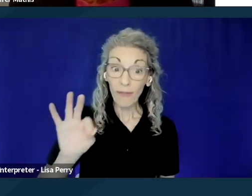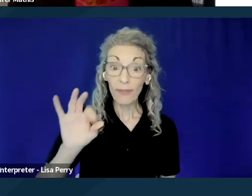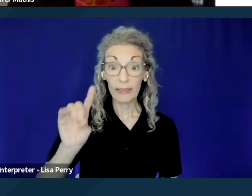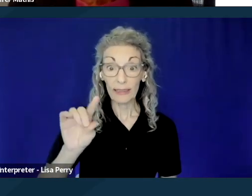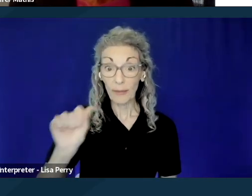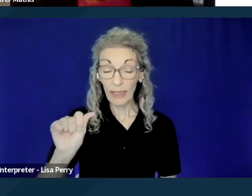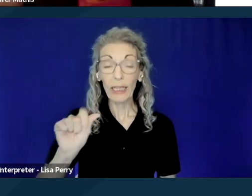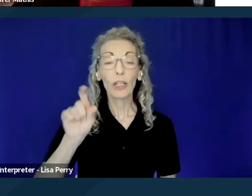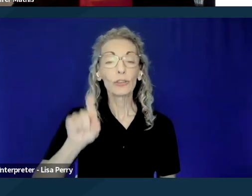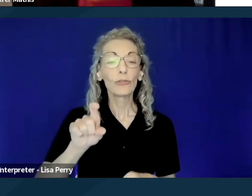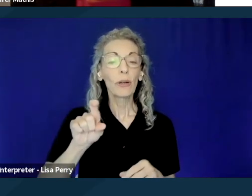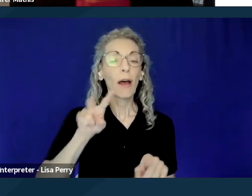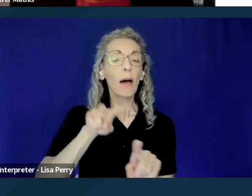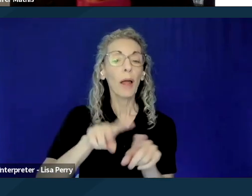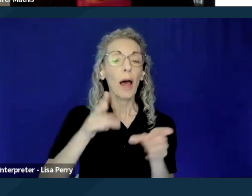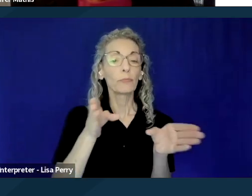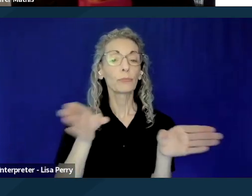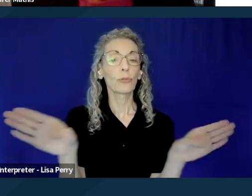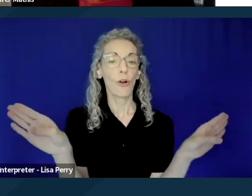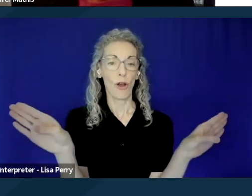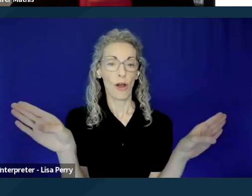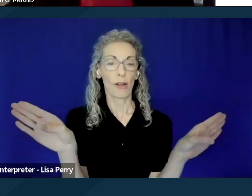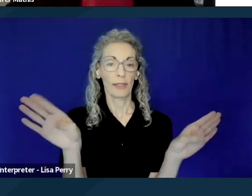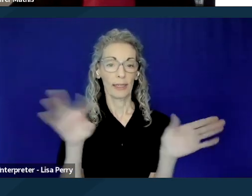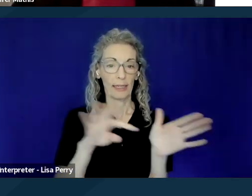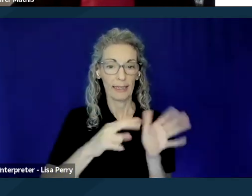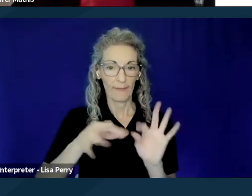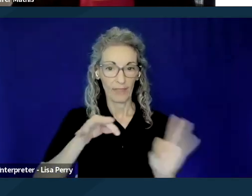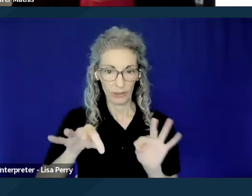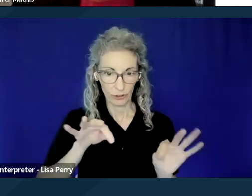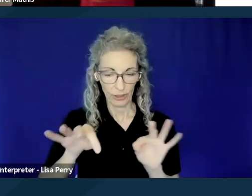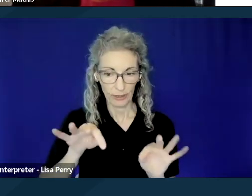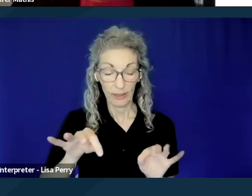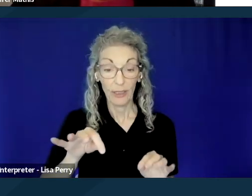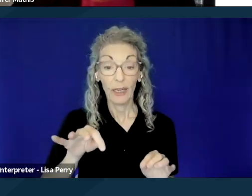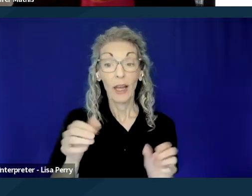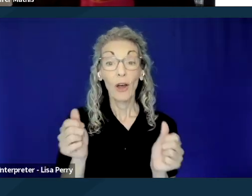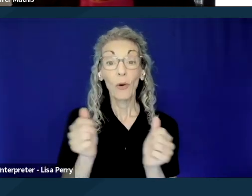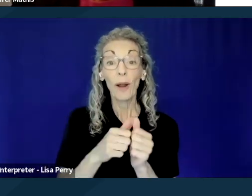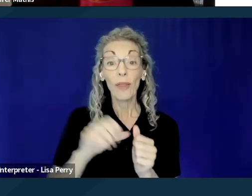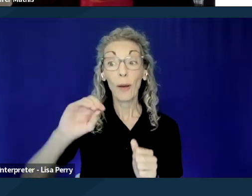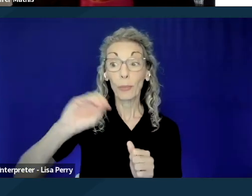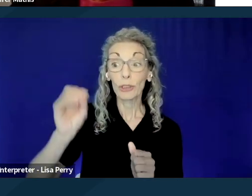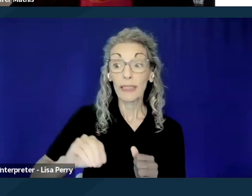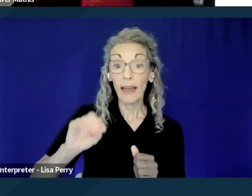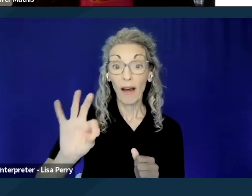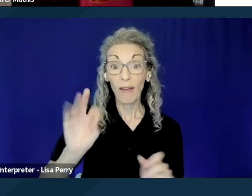very broadly. And so given the percent of people with disabilities in the country, the numbers of